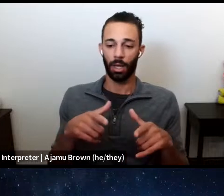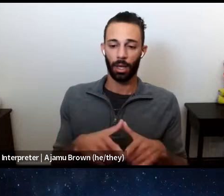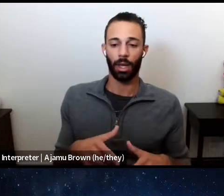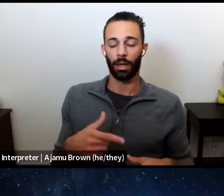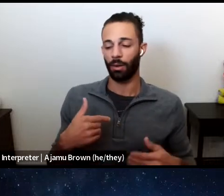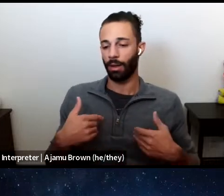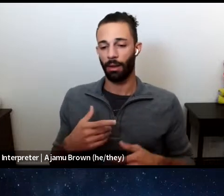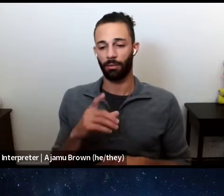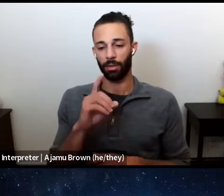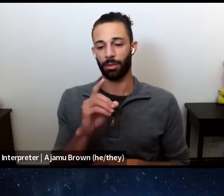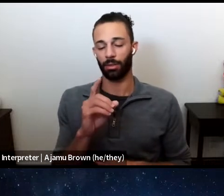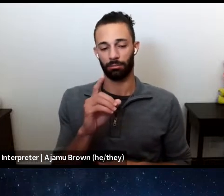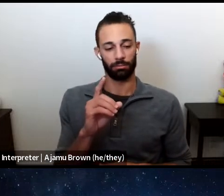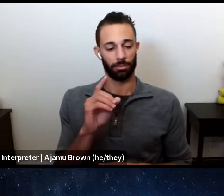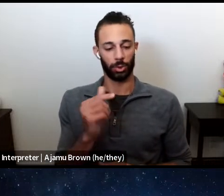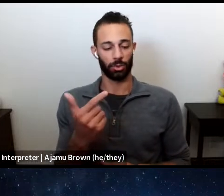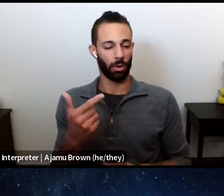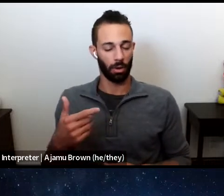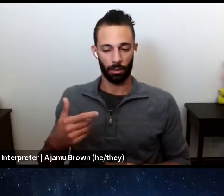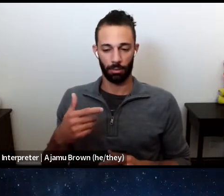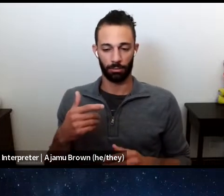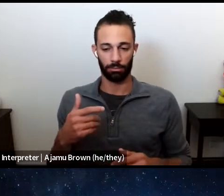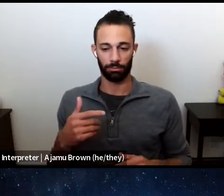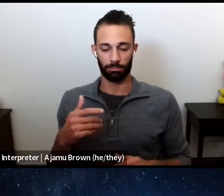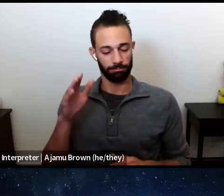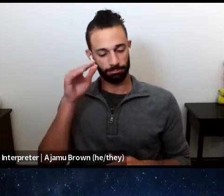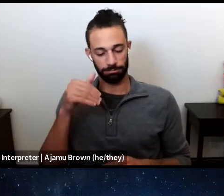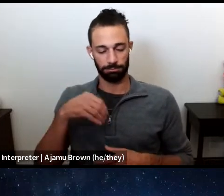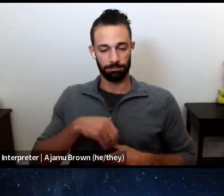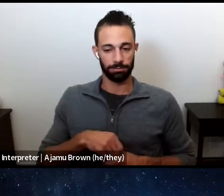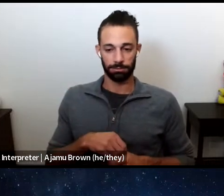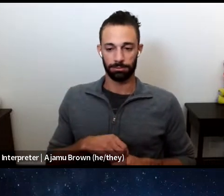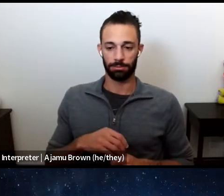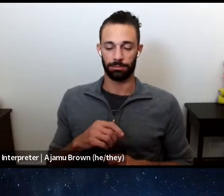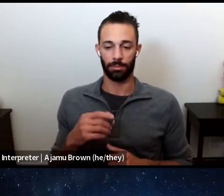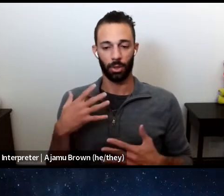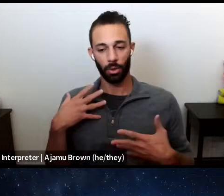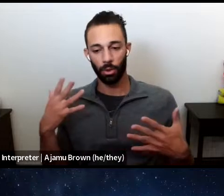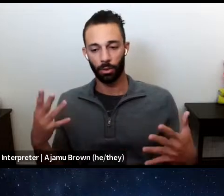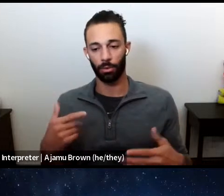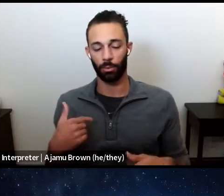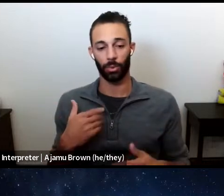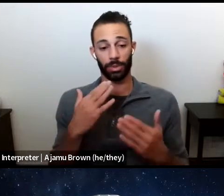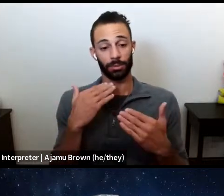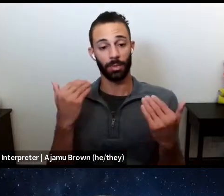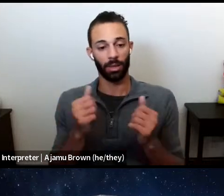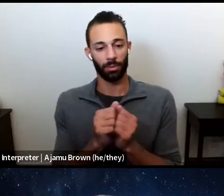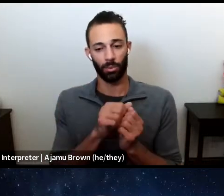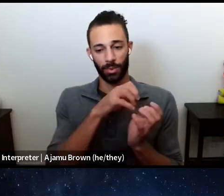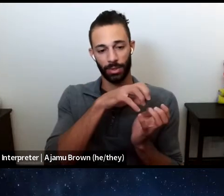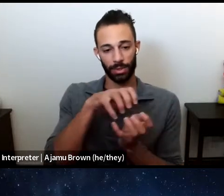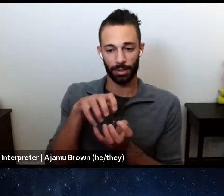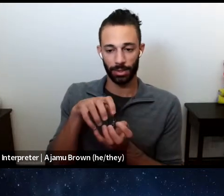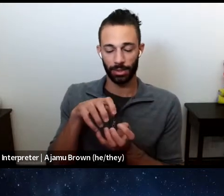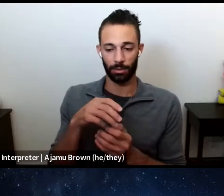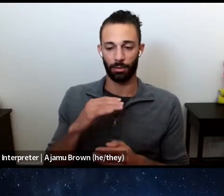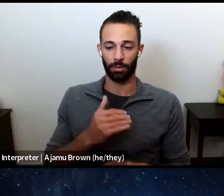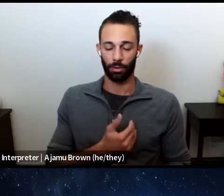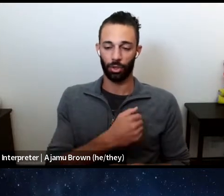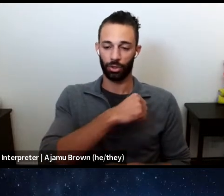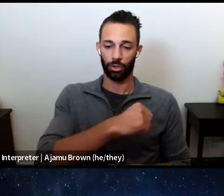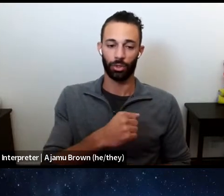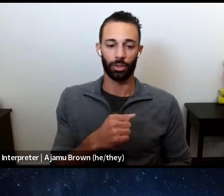us, that deep, ominous glow. We smile with our teeth. They are our shield. Our tongue,